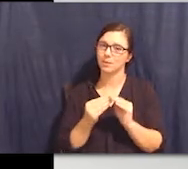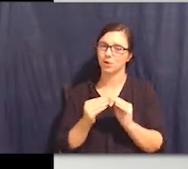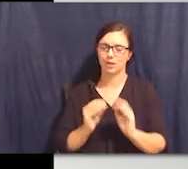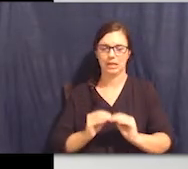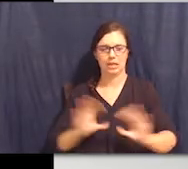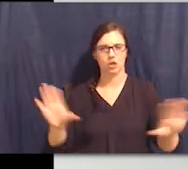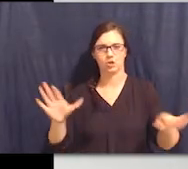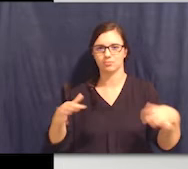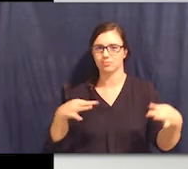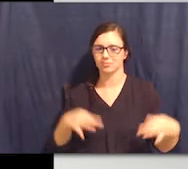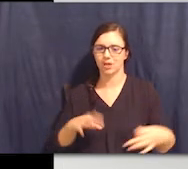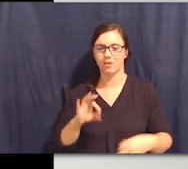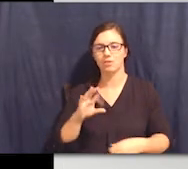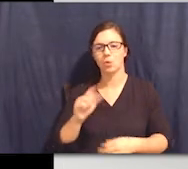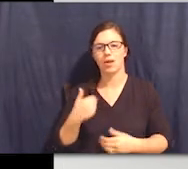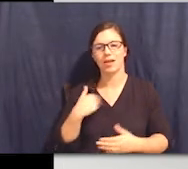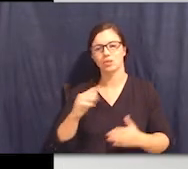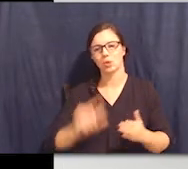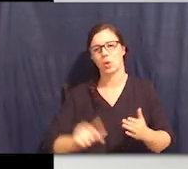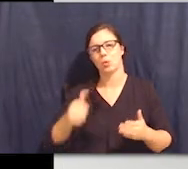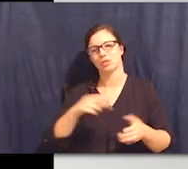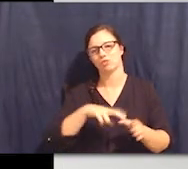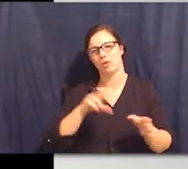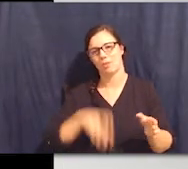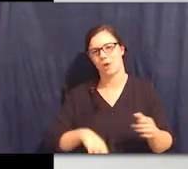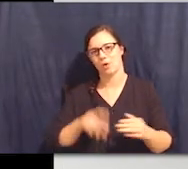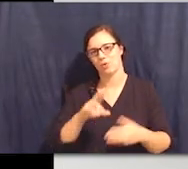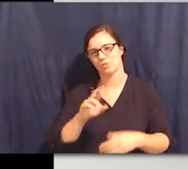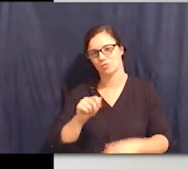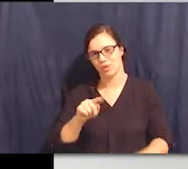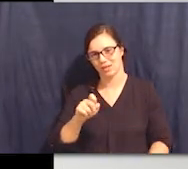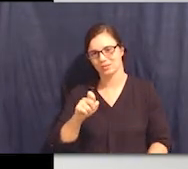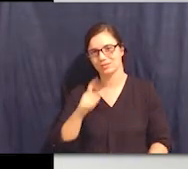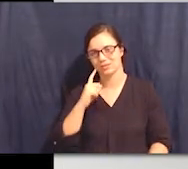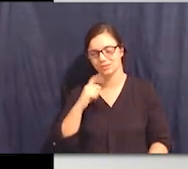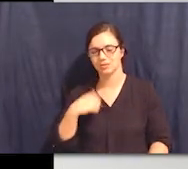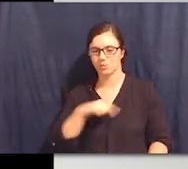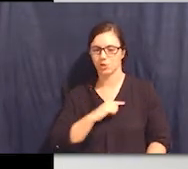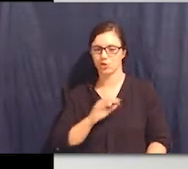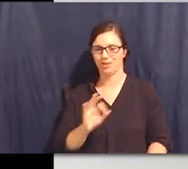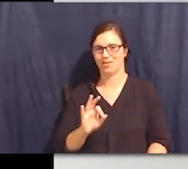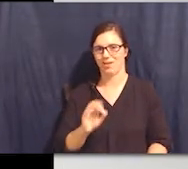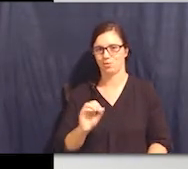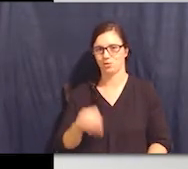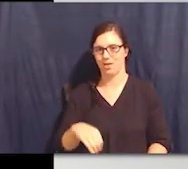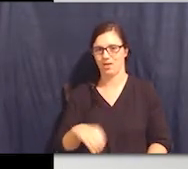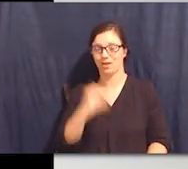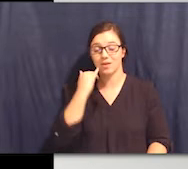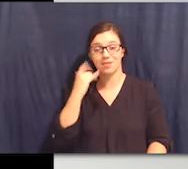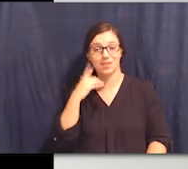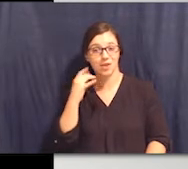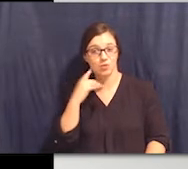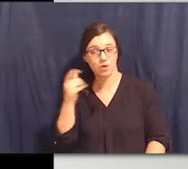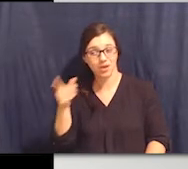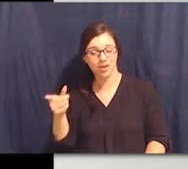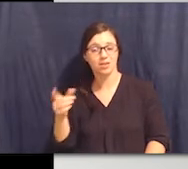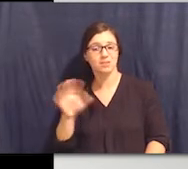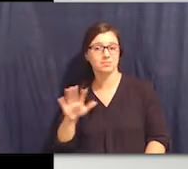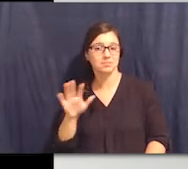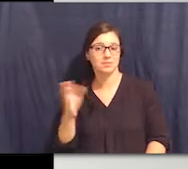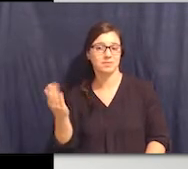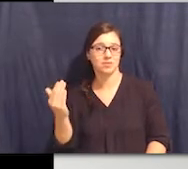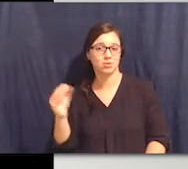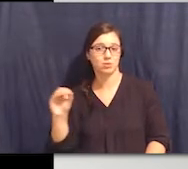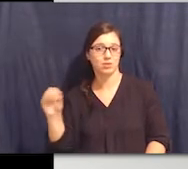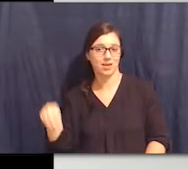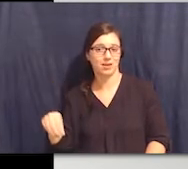clear story. Florida has the lowest dropout rate of the seven largest states in the nation. We are at 9%. If you are in California, that's about